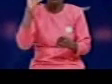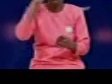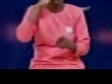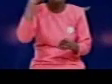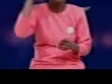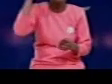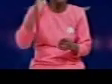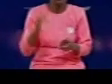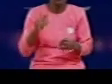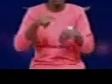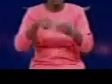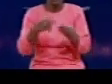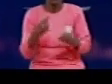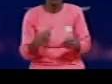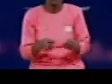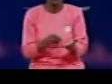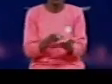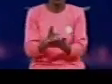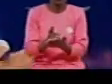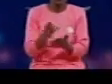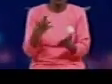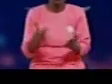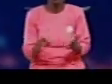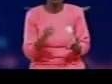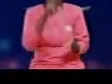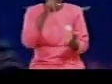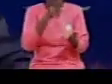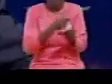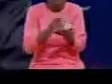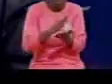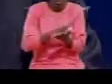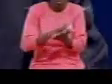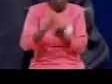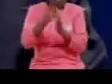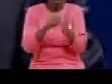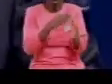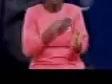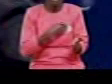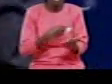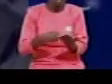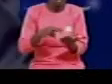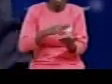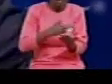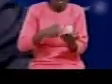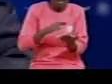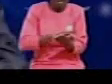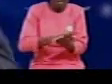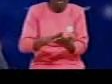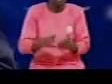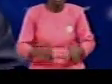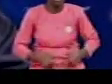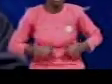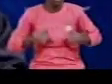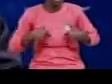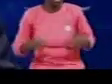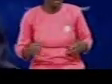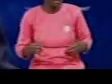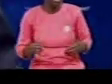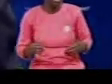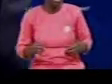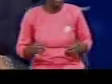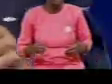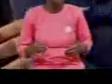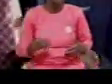of holiness and righteous living globally. The scripture says in 1 Peter chapter 1 verse